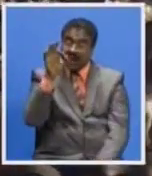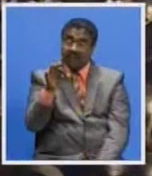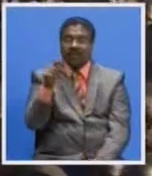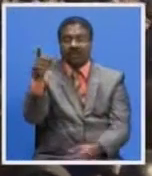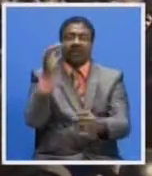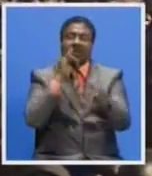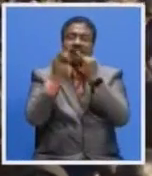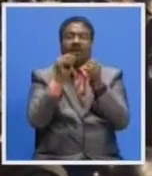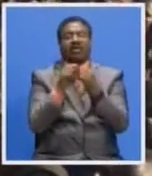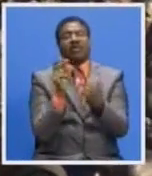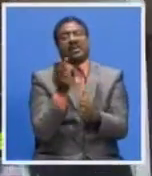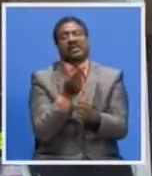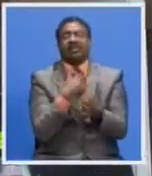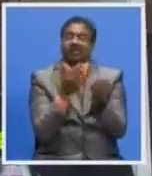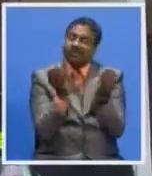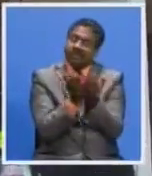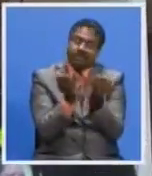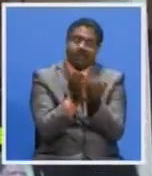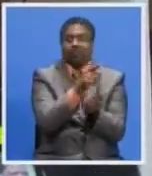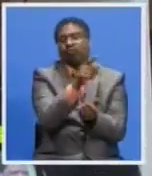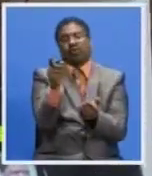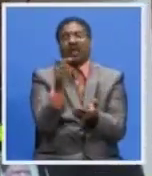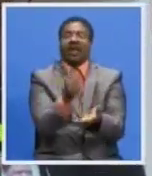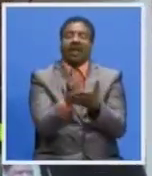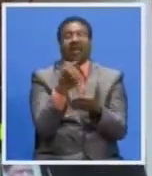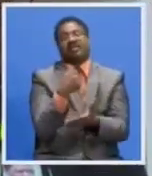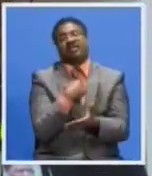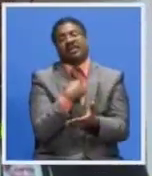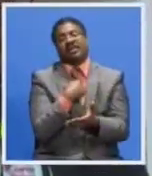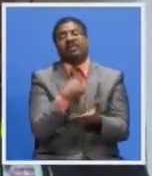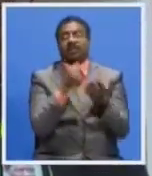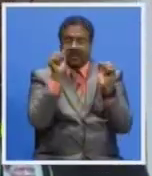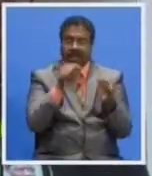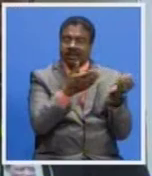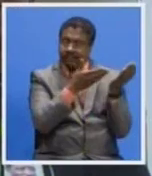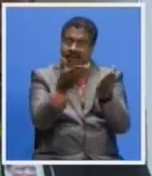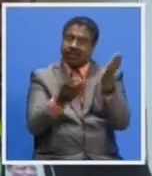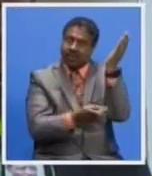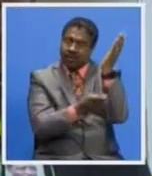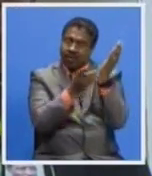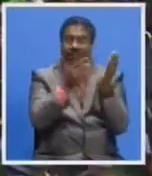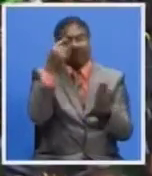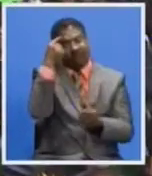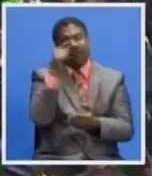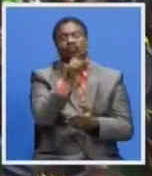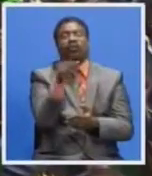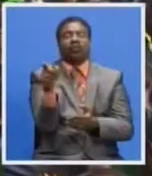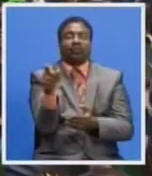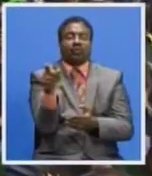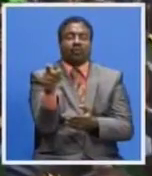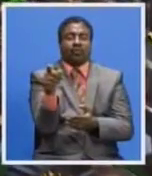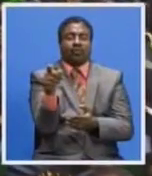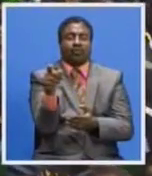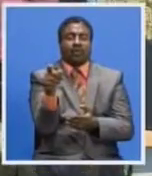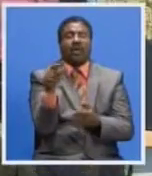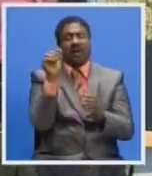I'm pleading, I'm asking you, please help me to bring development to you so that we can all be living in a comfortable, developing